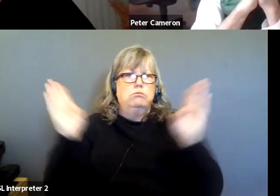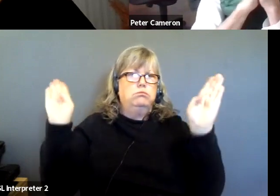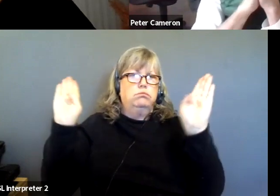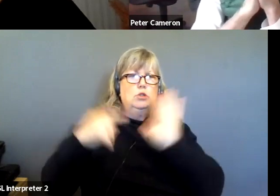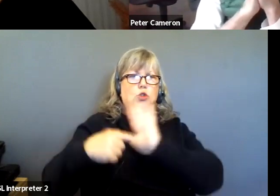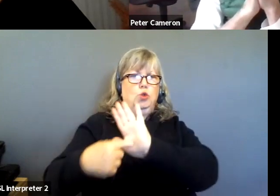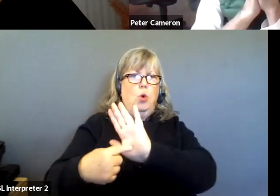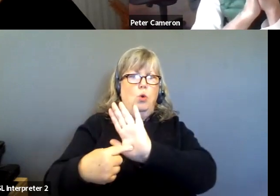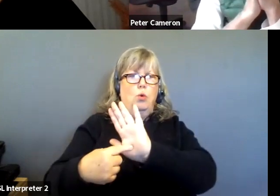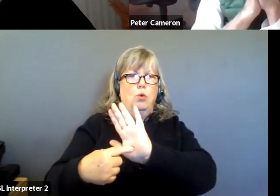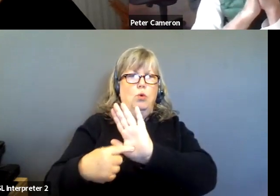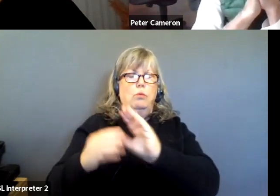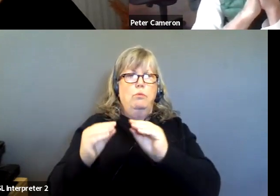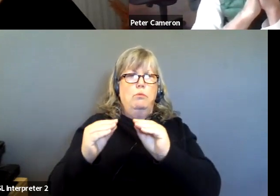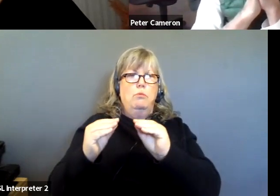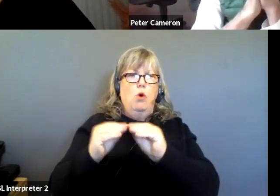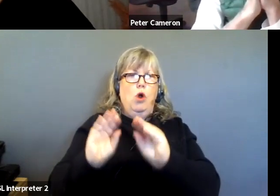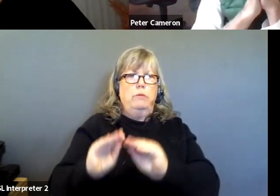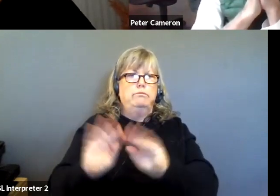vote.